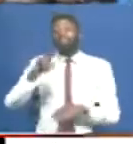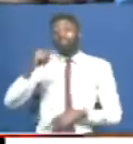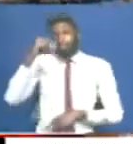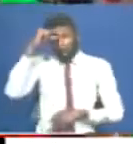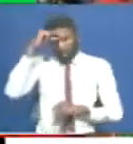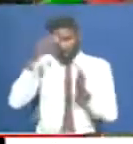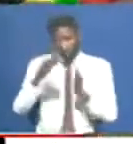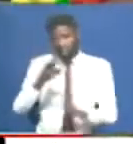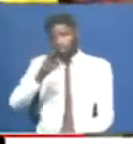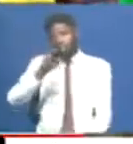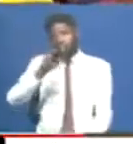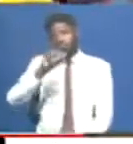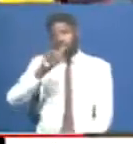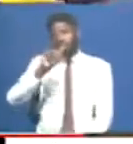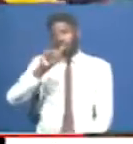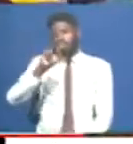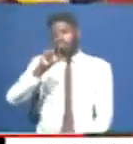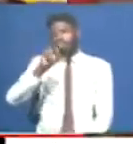polls.